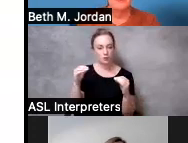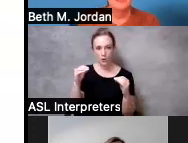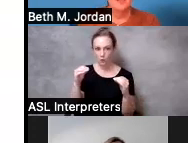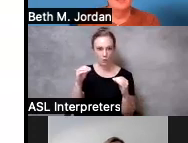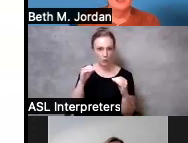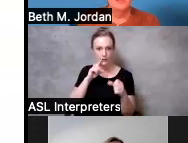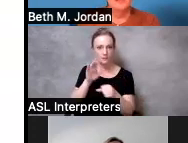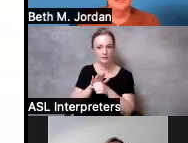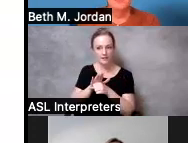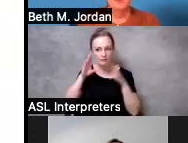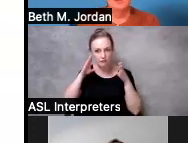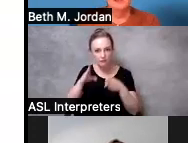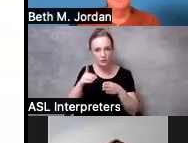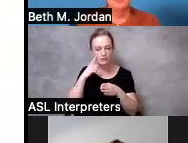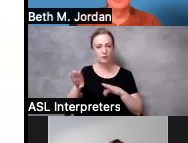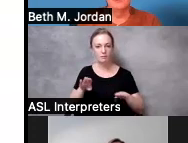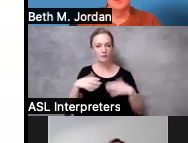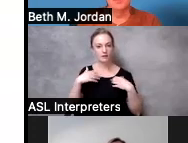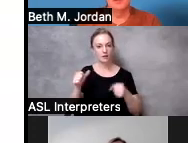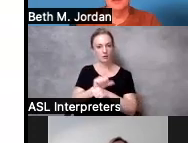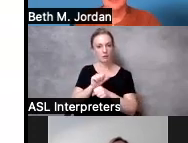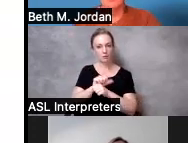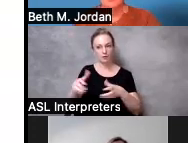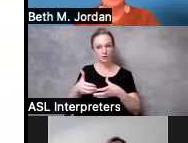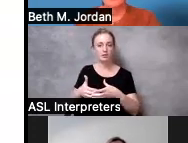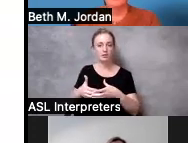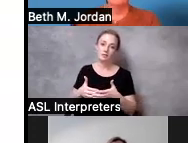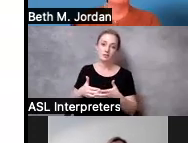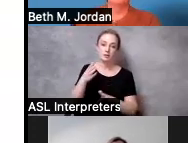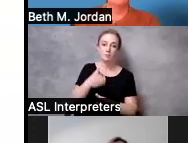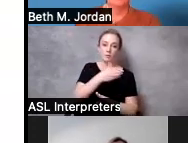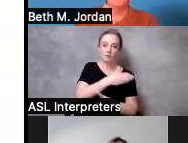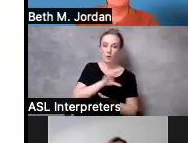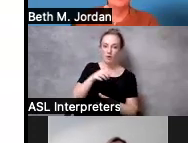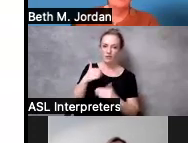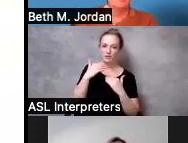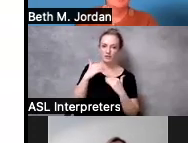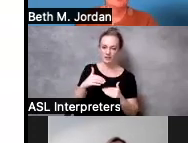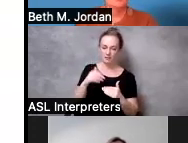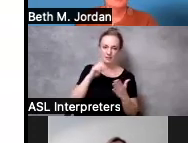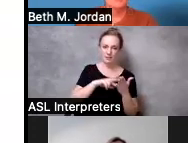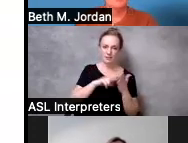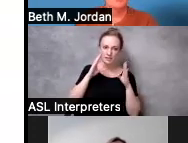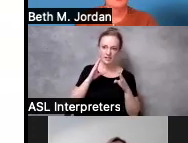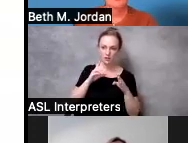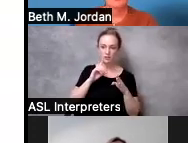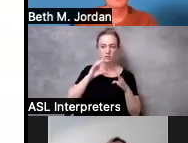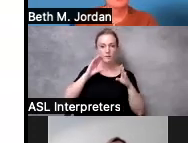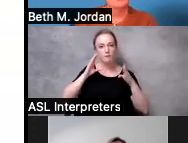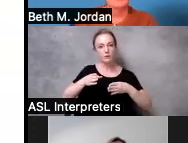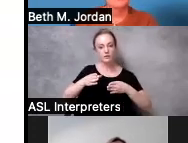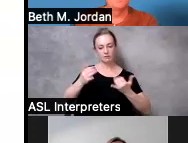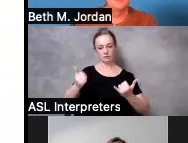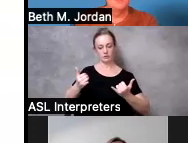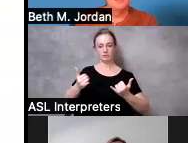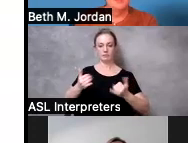state. The limited attention that was given focused primarily upon the provision of professional development opportunities for the current